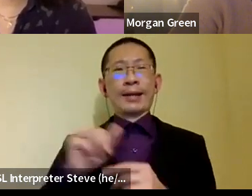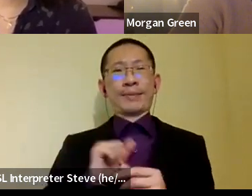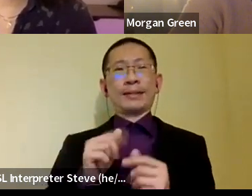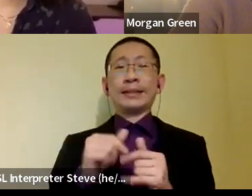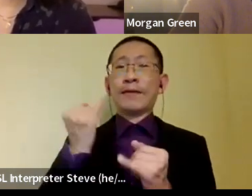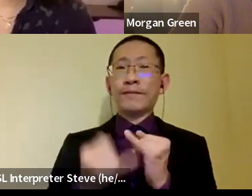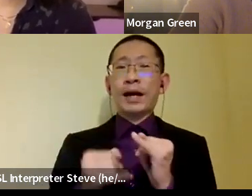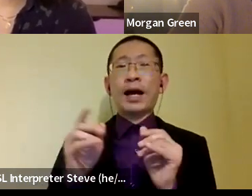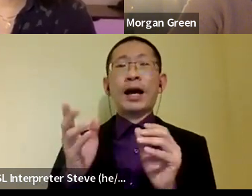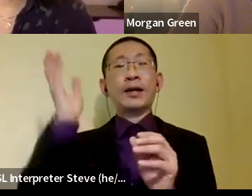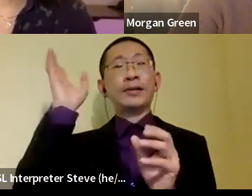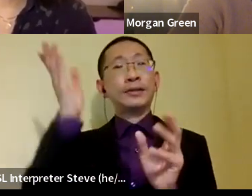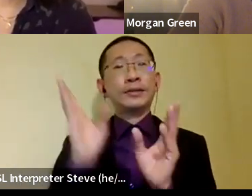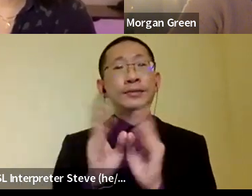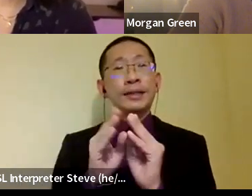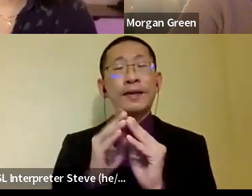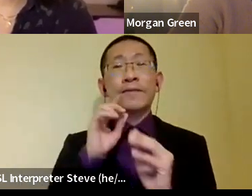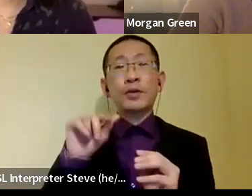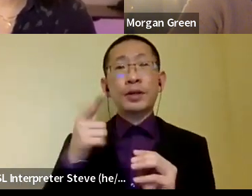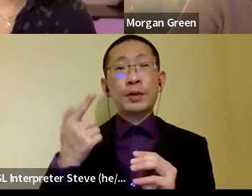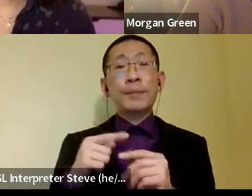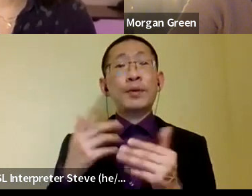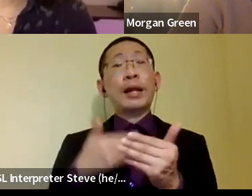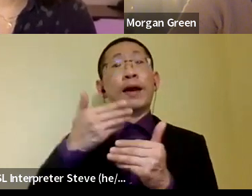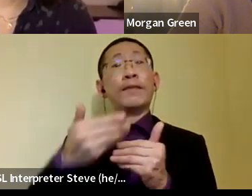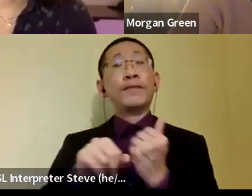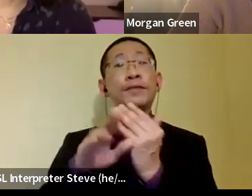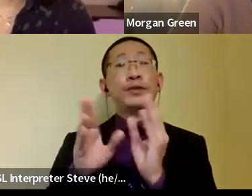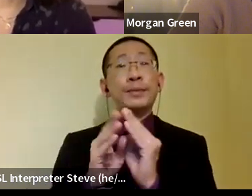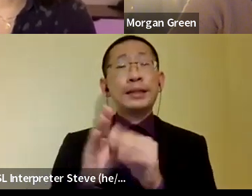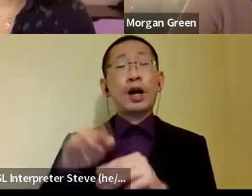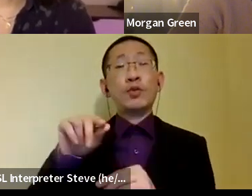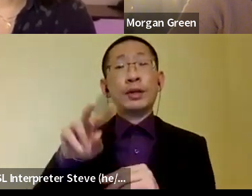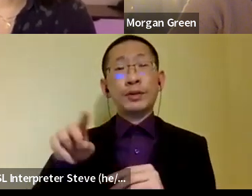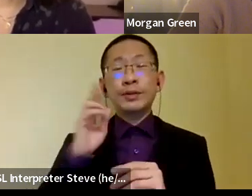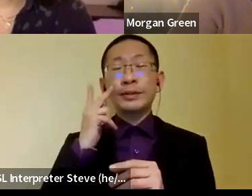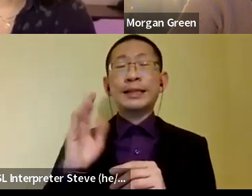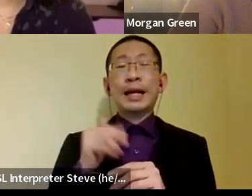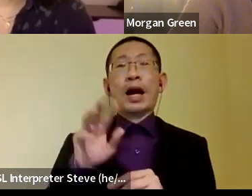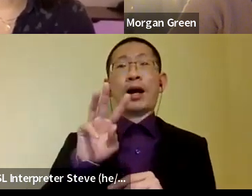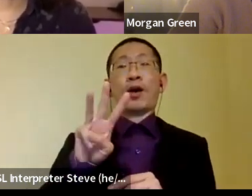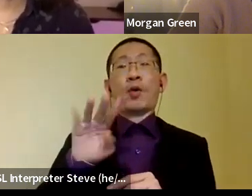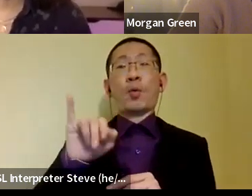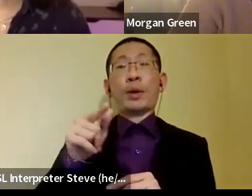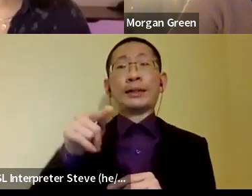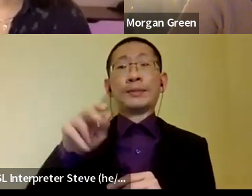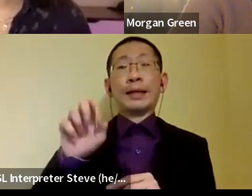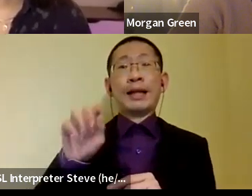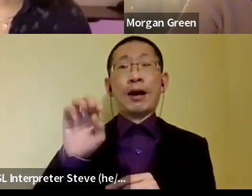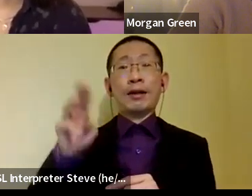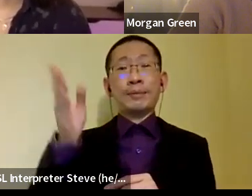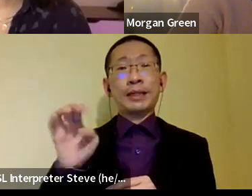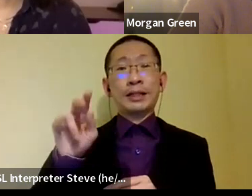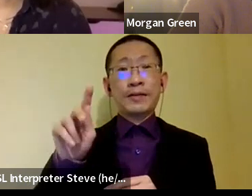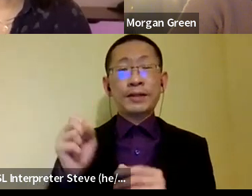salon of 2021, but when we have our upcoming salons for 2022, those can be found on our website at wingspace.com/events. You can also join our